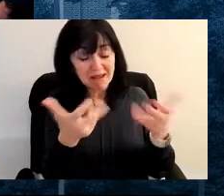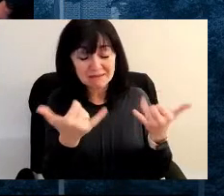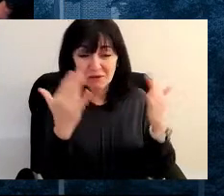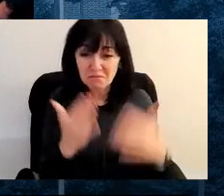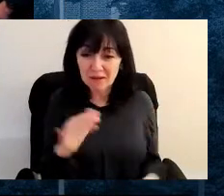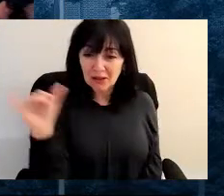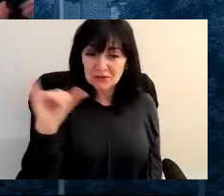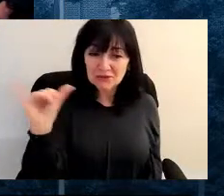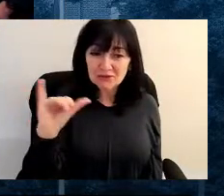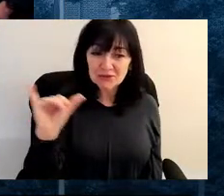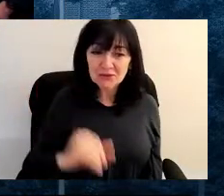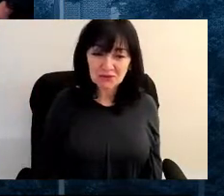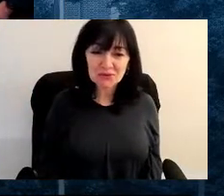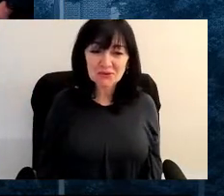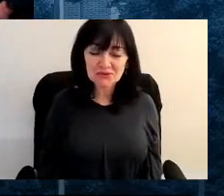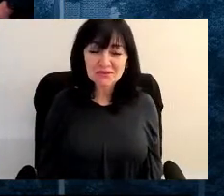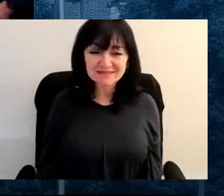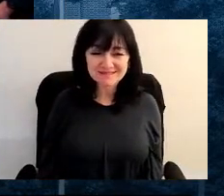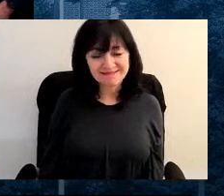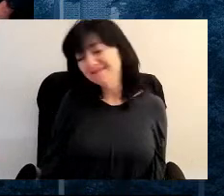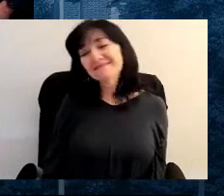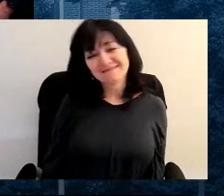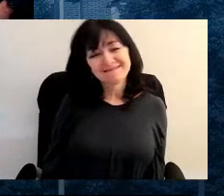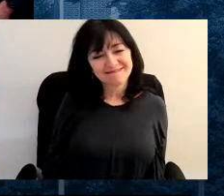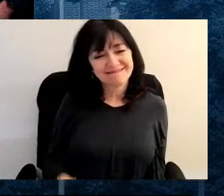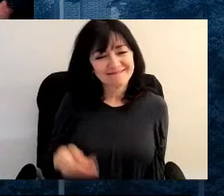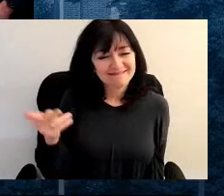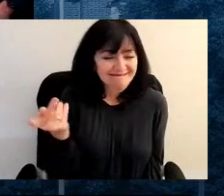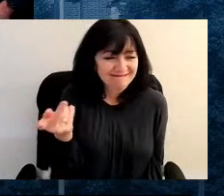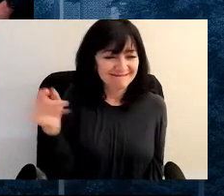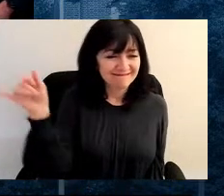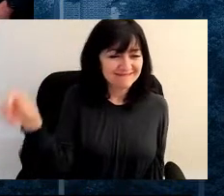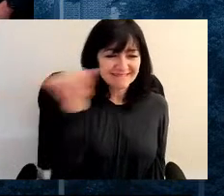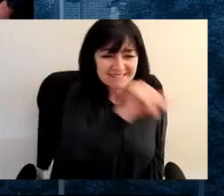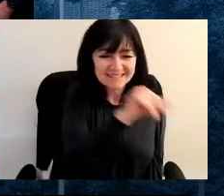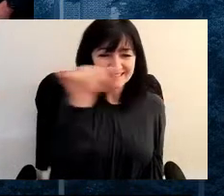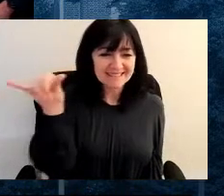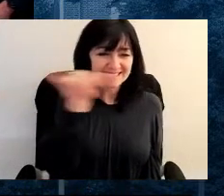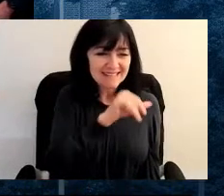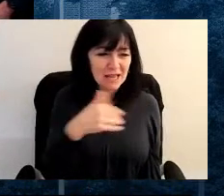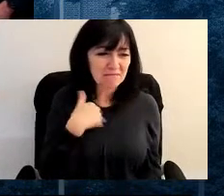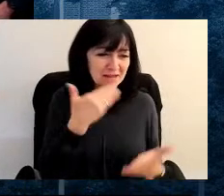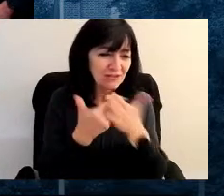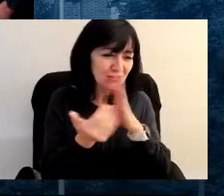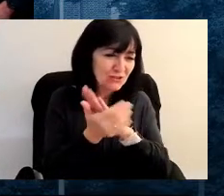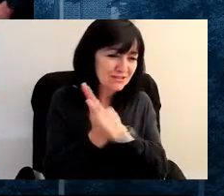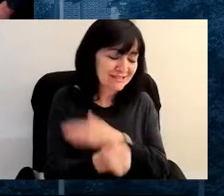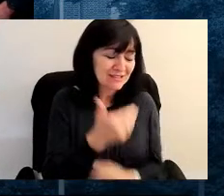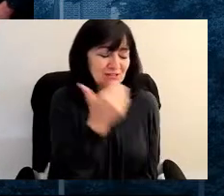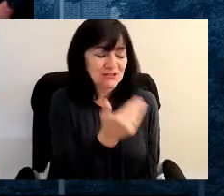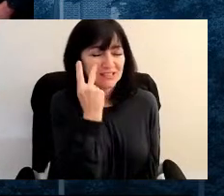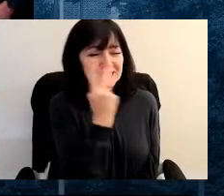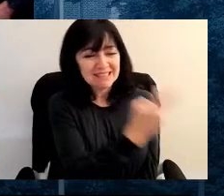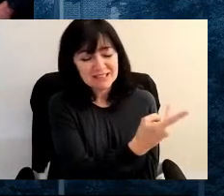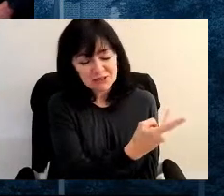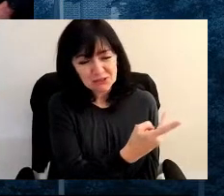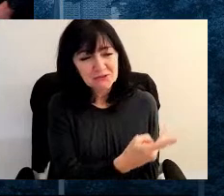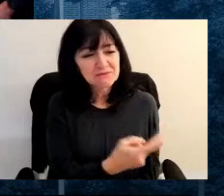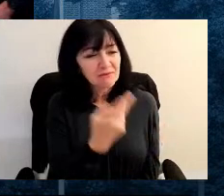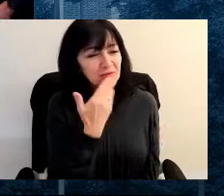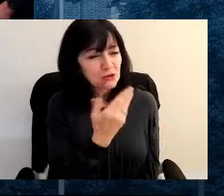The apple doesn't fall too far from the tree. Freeman, it's good to see you with us in good